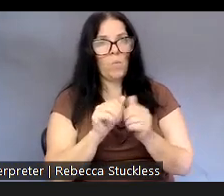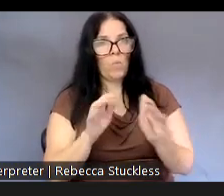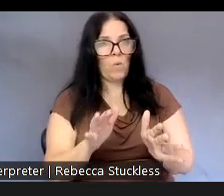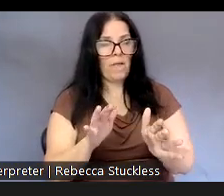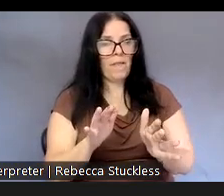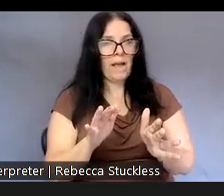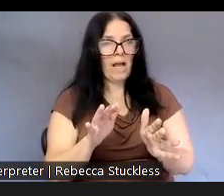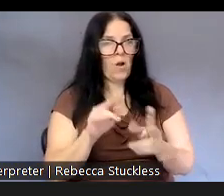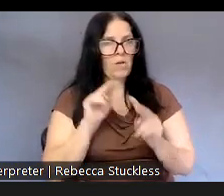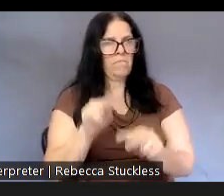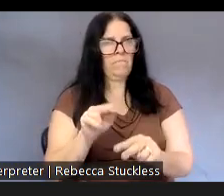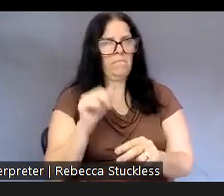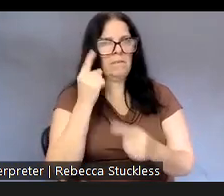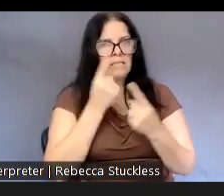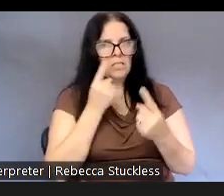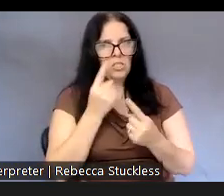the